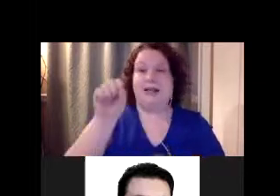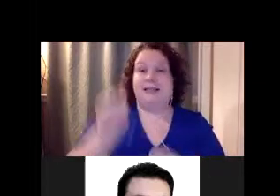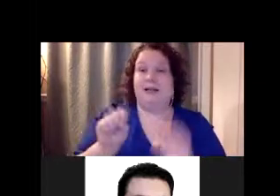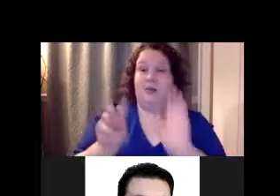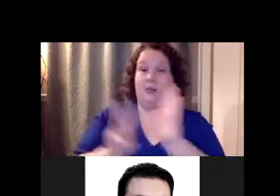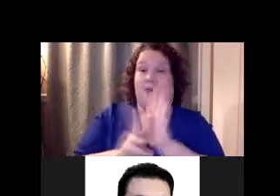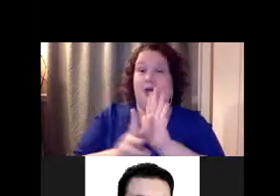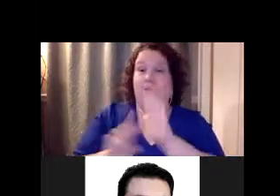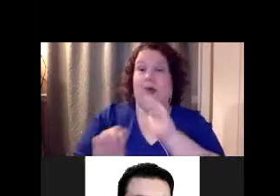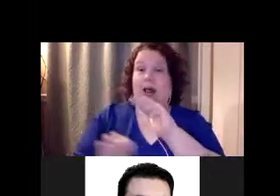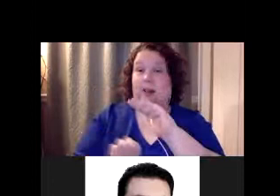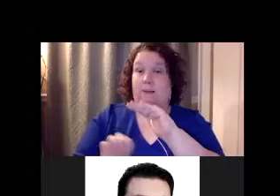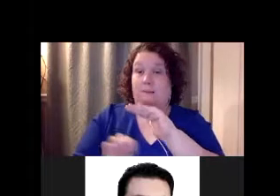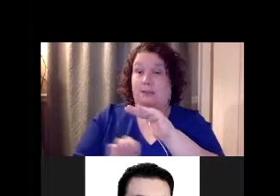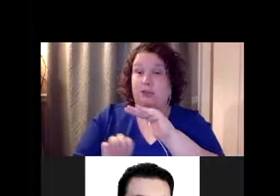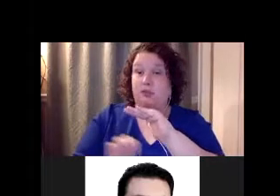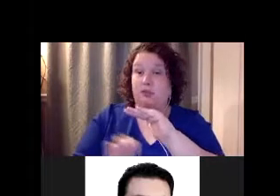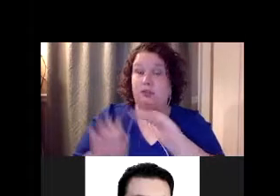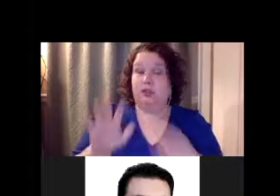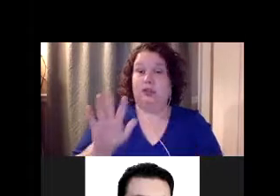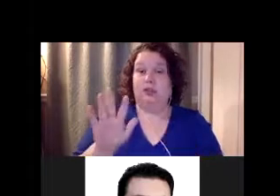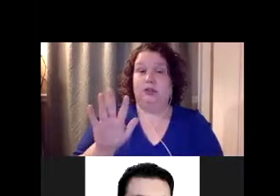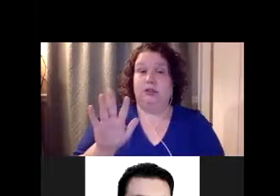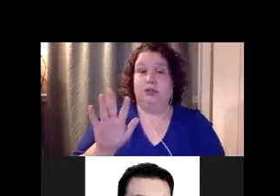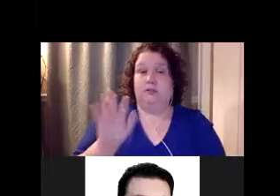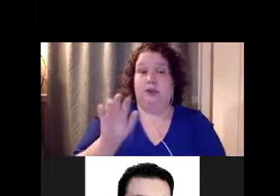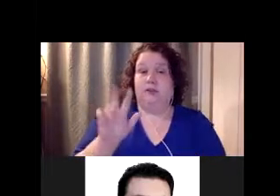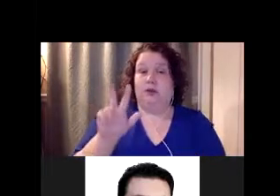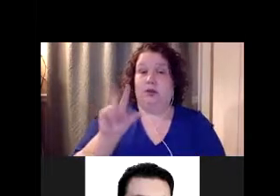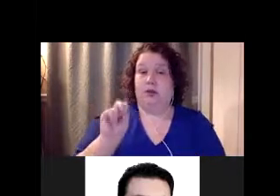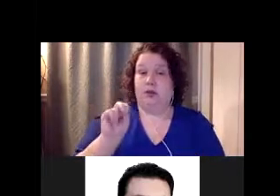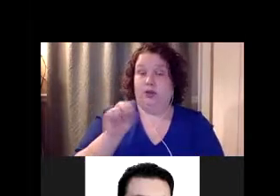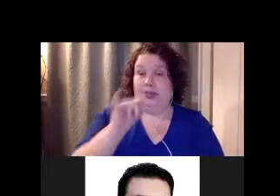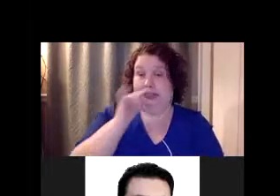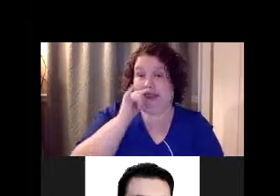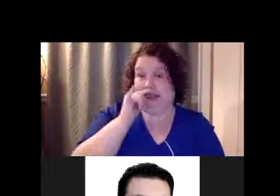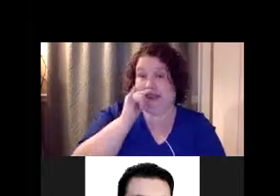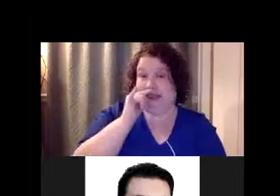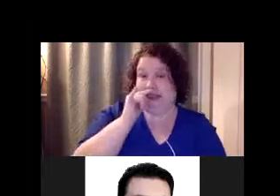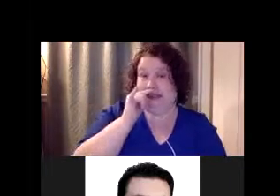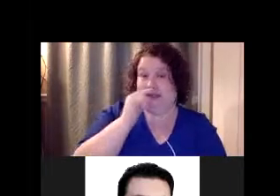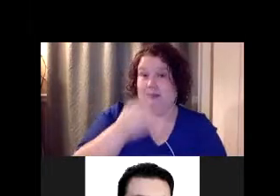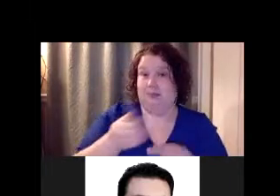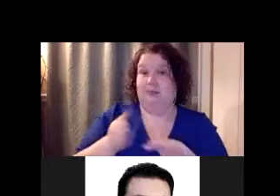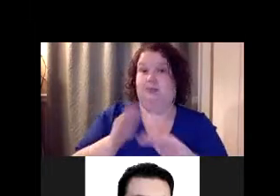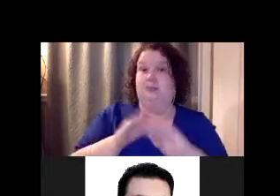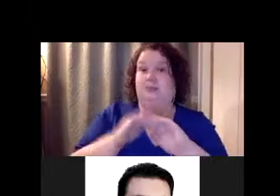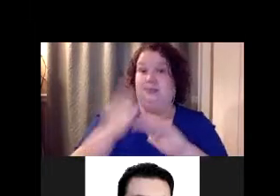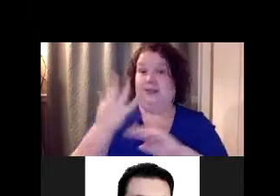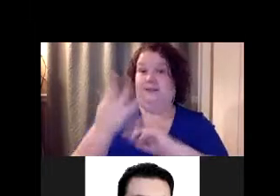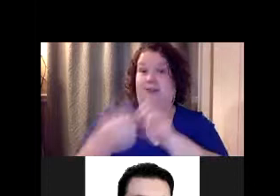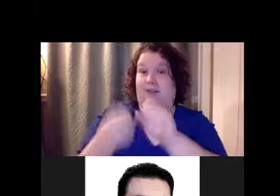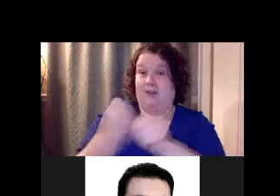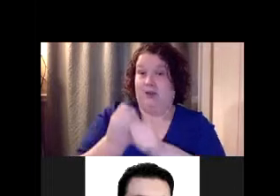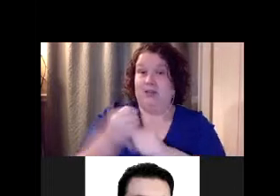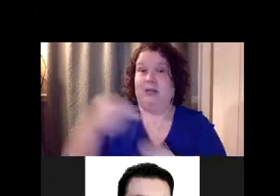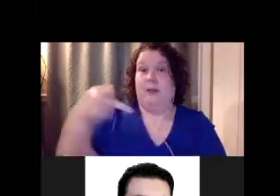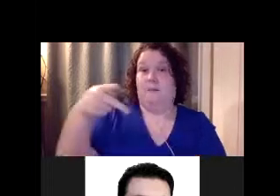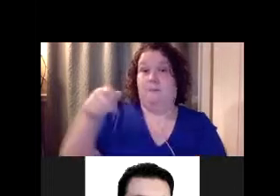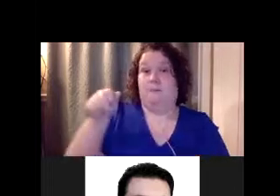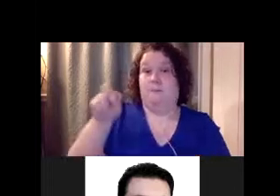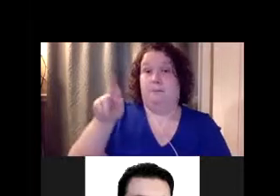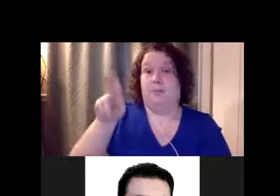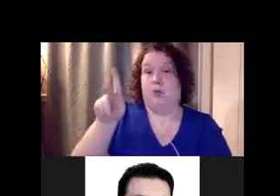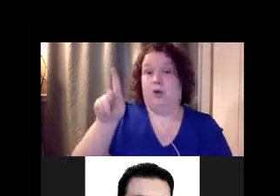is growing to about 530 kids in 5 years. And then you've got Parkdale, which is one of your